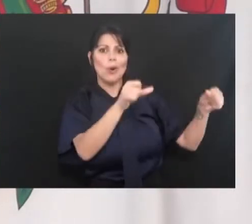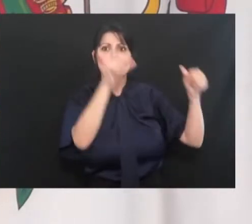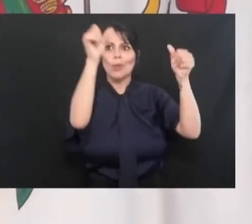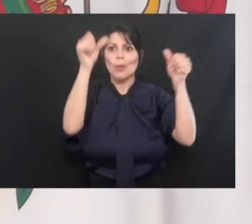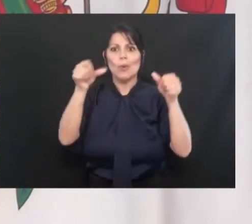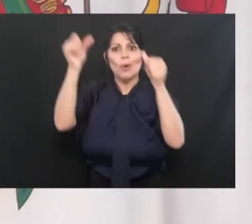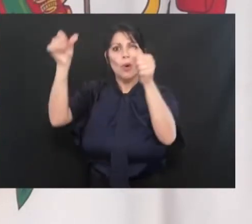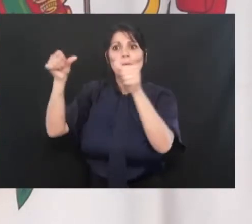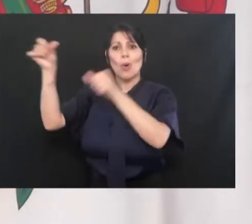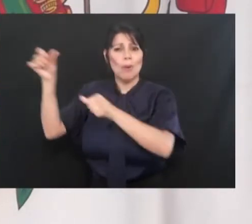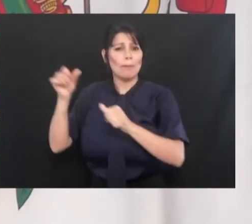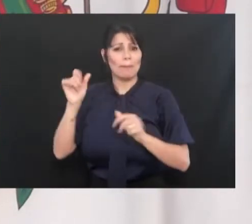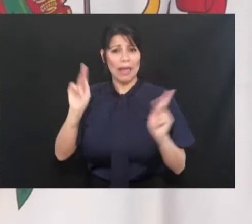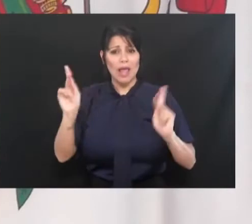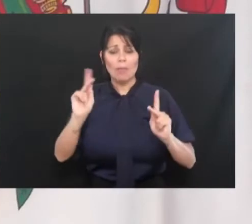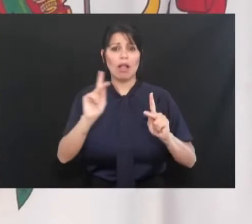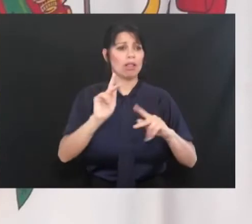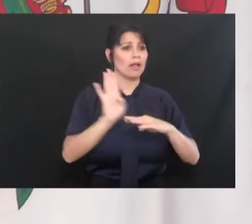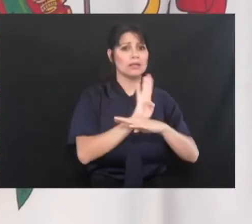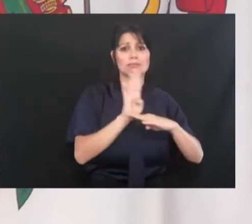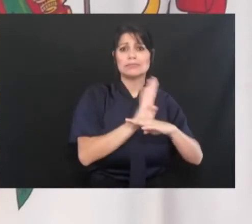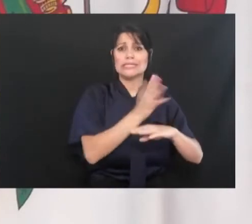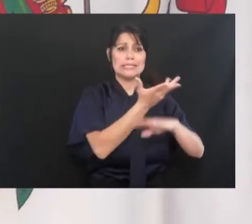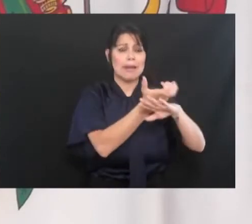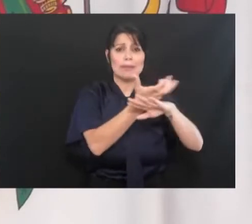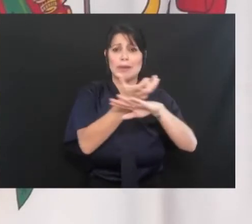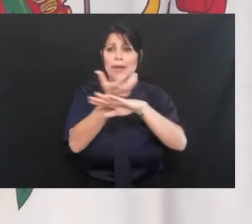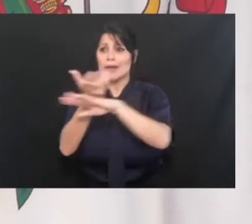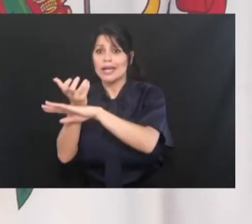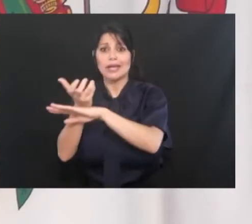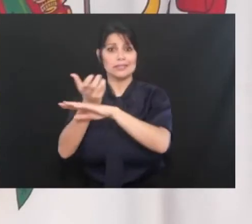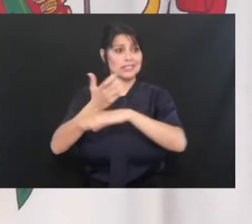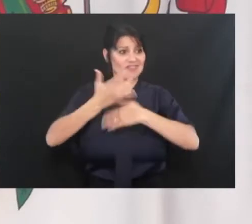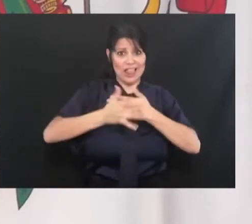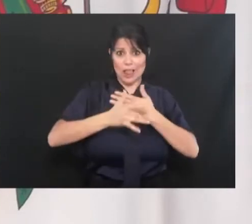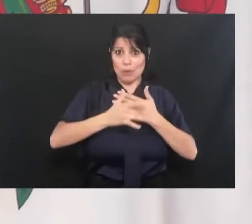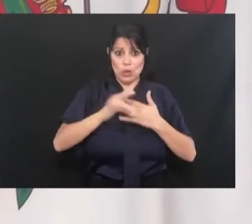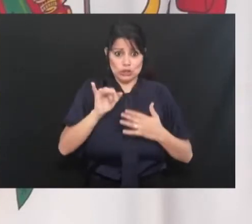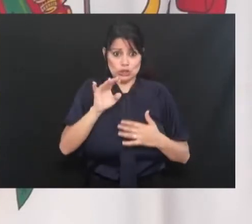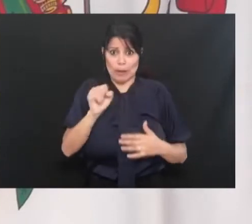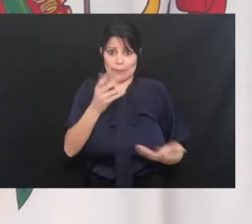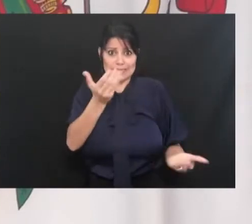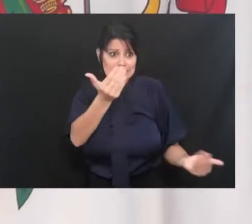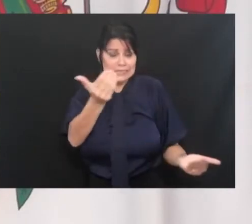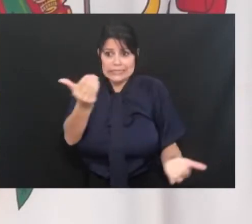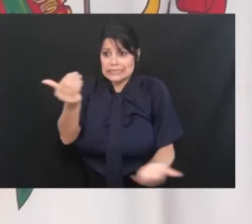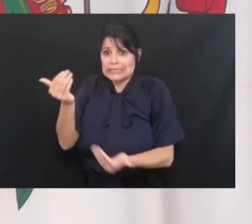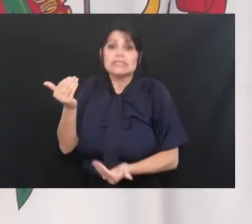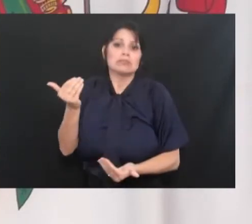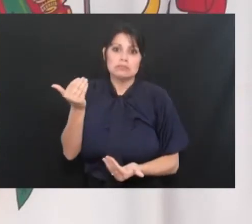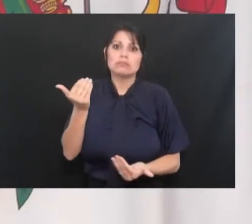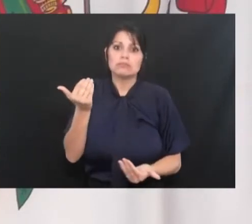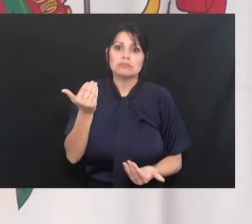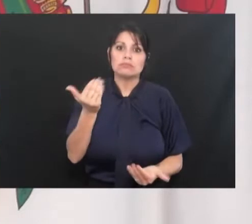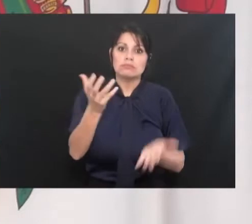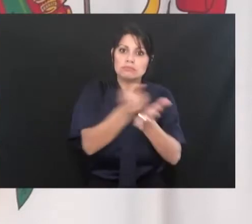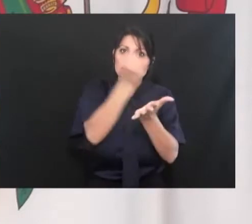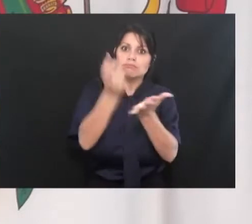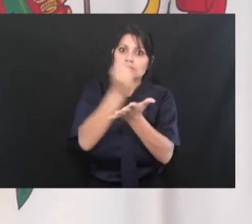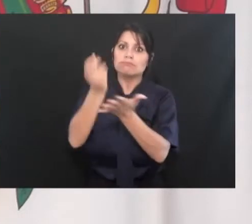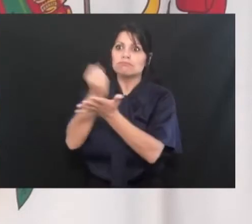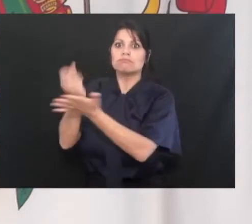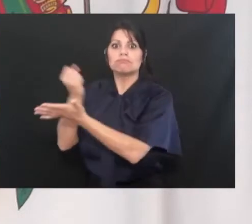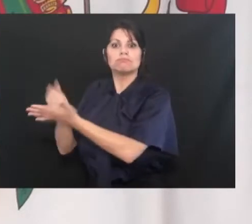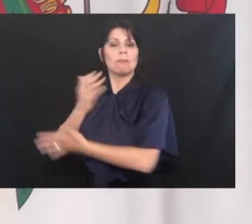businesses are pleading with people that that they have jobs available, good jobs, good paying jobs. Take advantage.